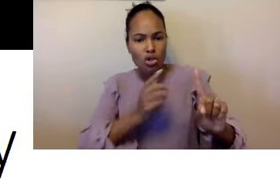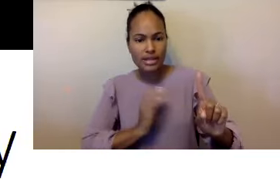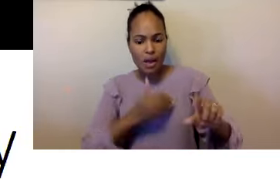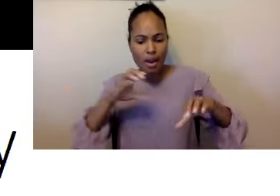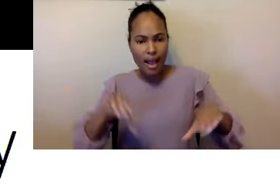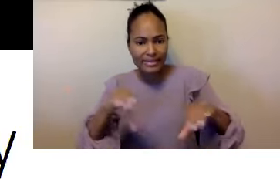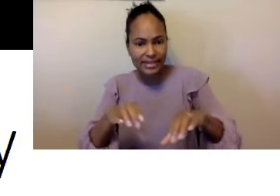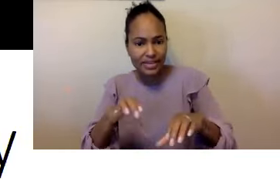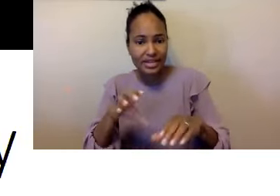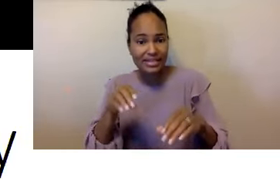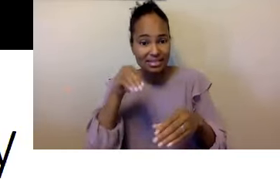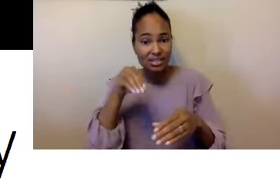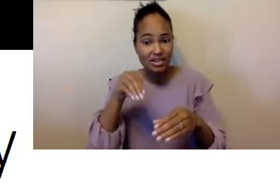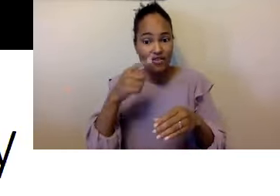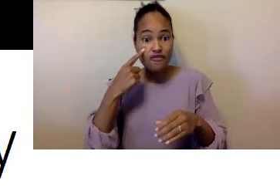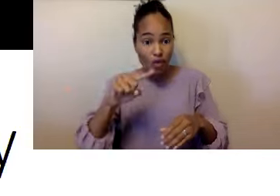has been a struggle.